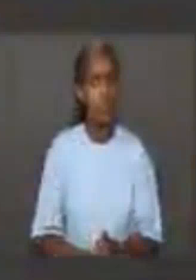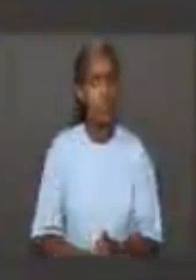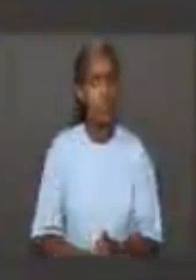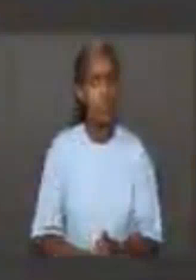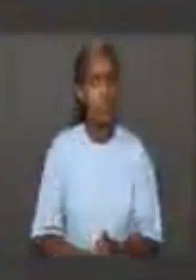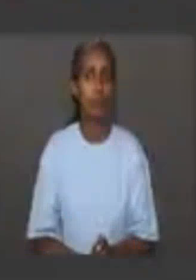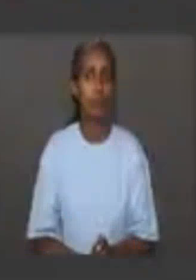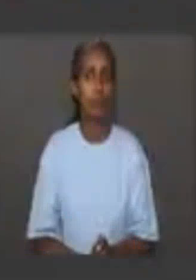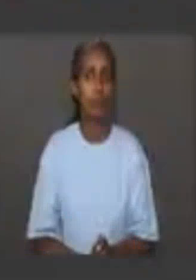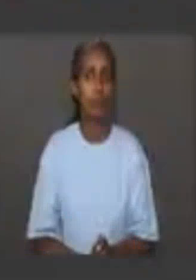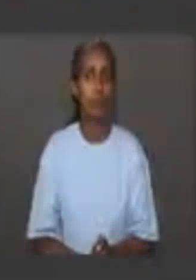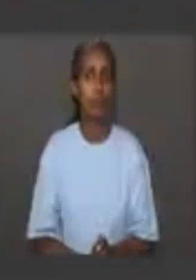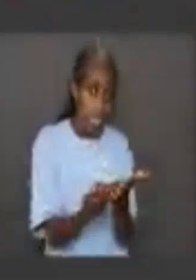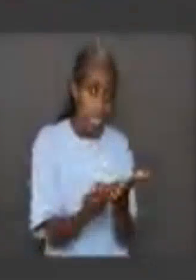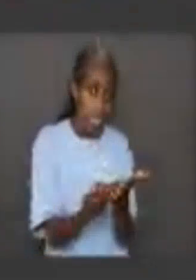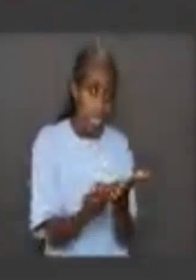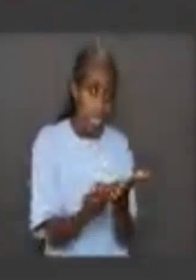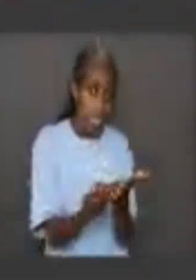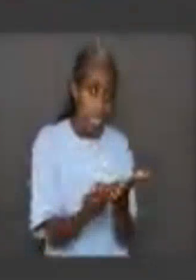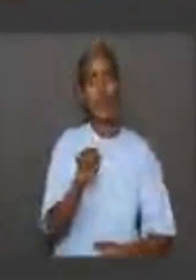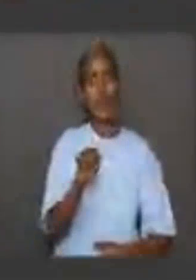Here is a polynomial.